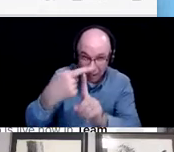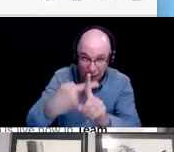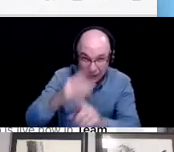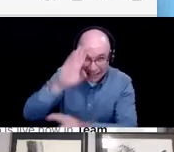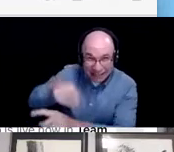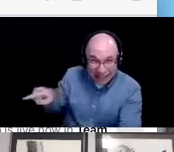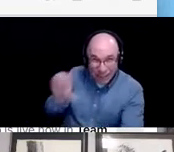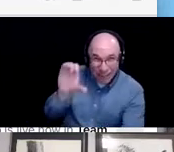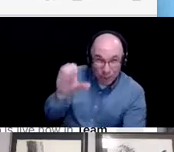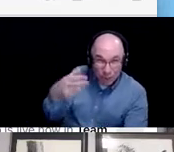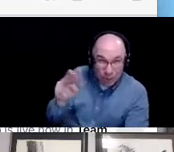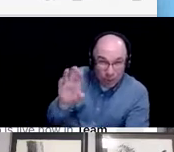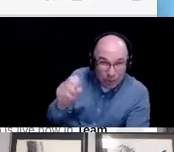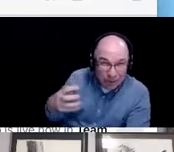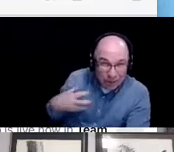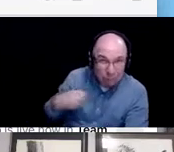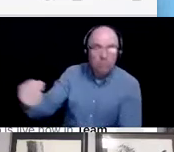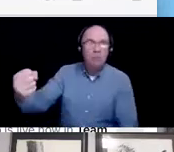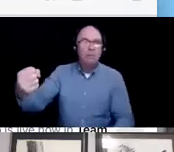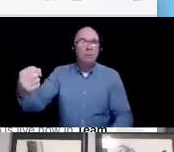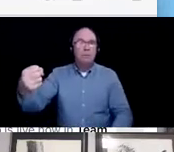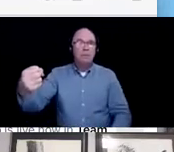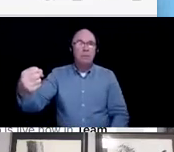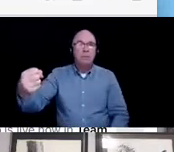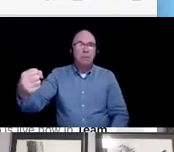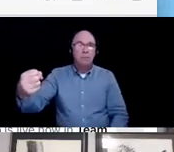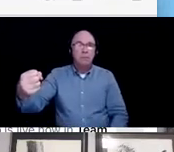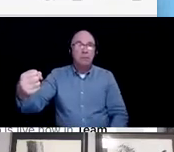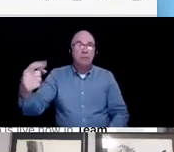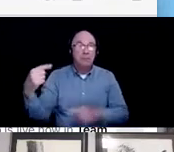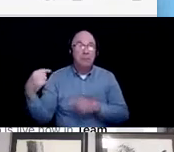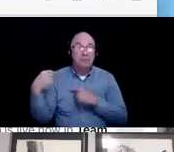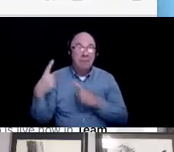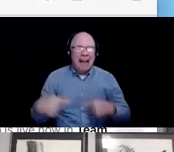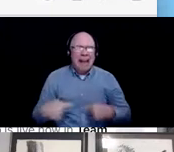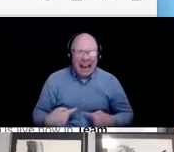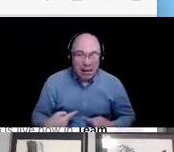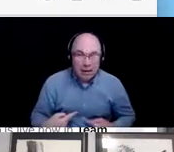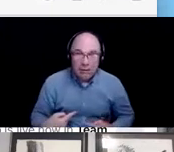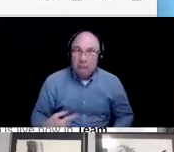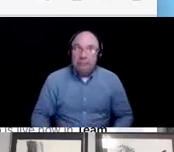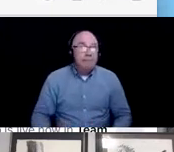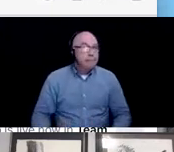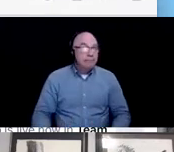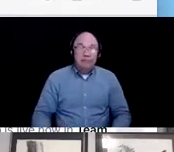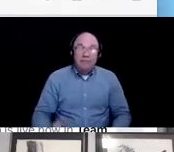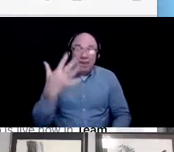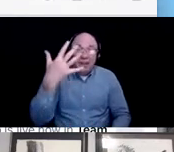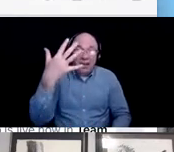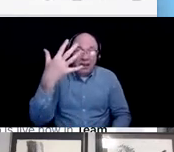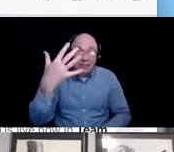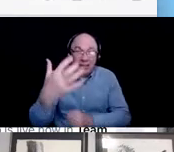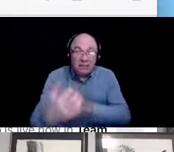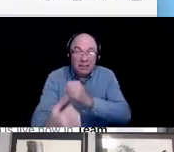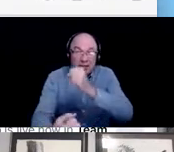Crohn's was completely better. He has not had a flare-up in 5 years